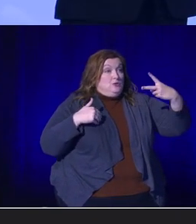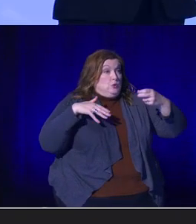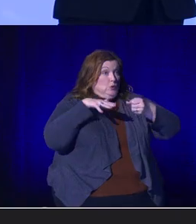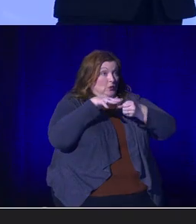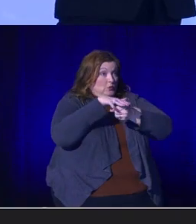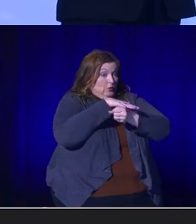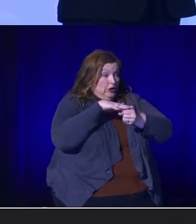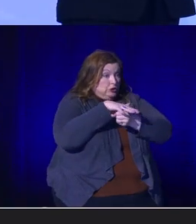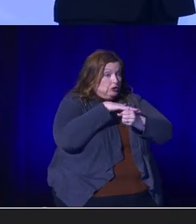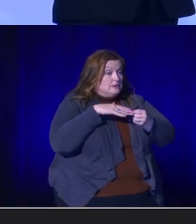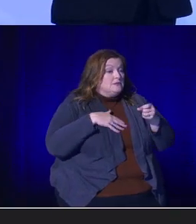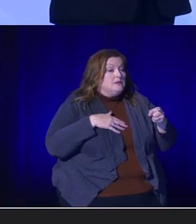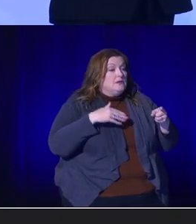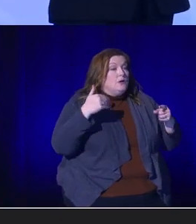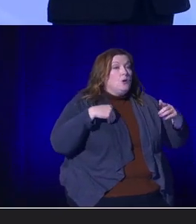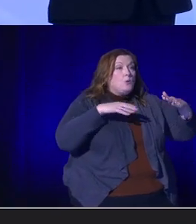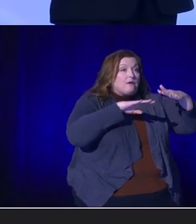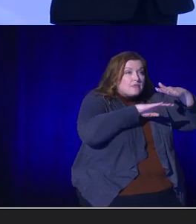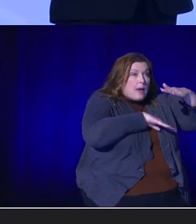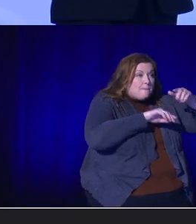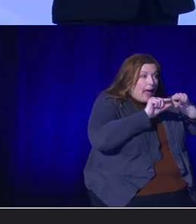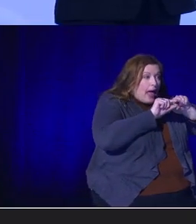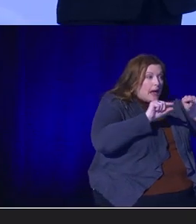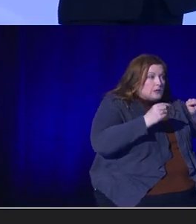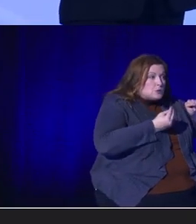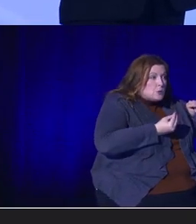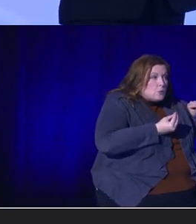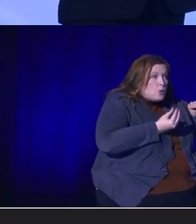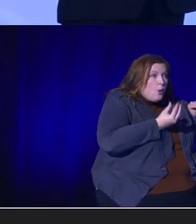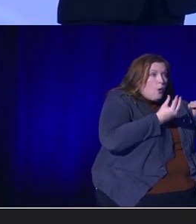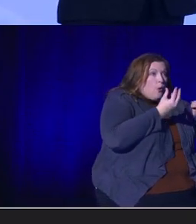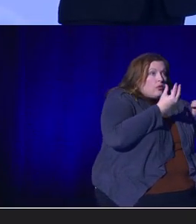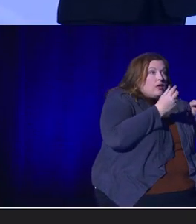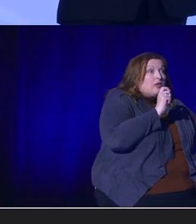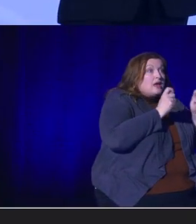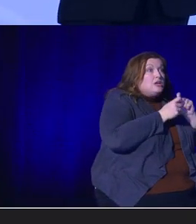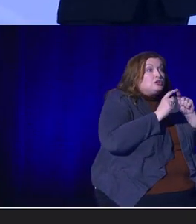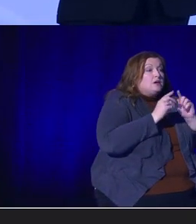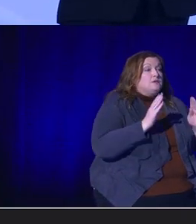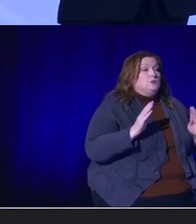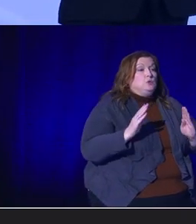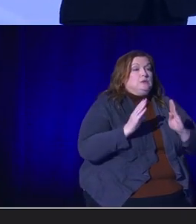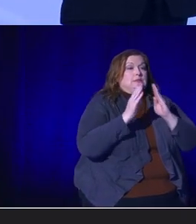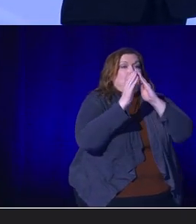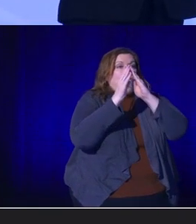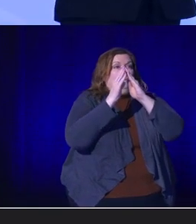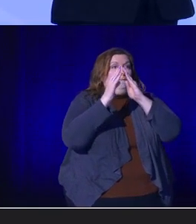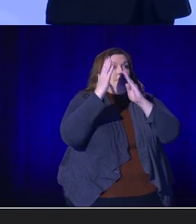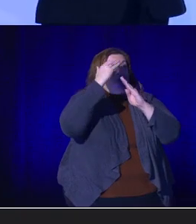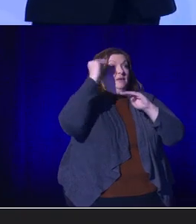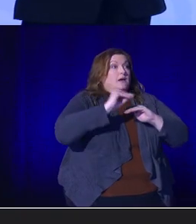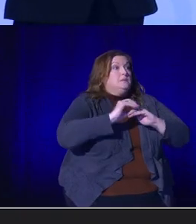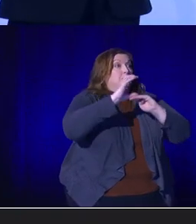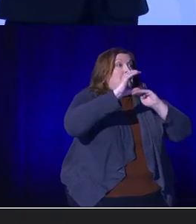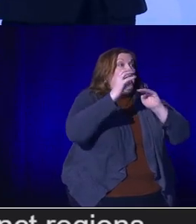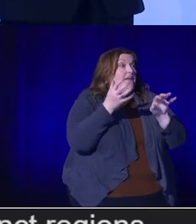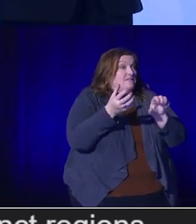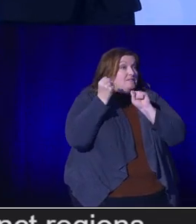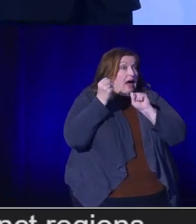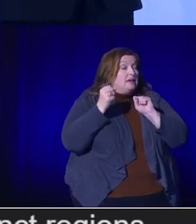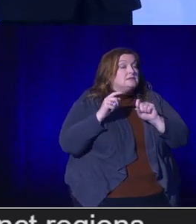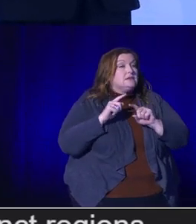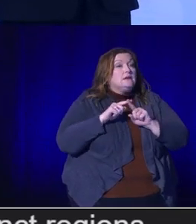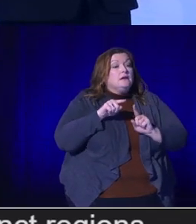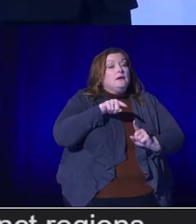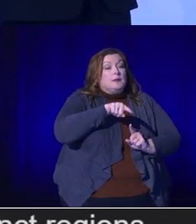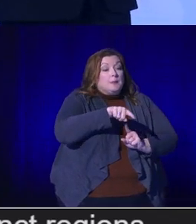We have that sort of base growth that shifts to tip growth because we're plating so fast. But by changing the